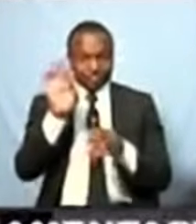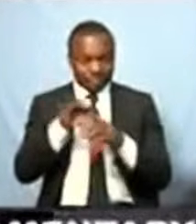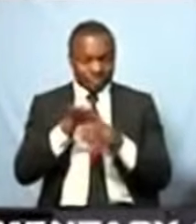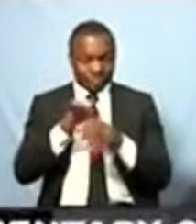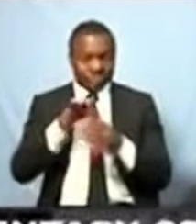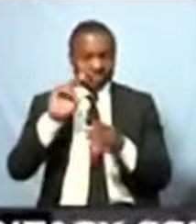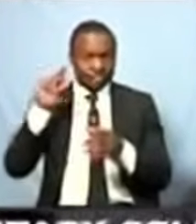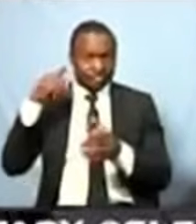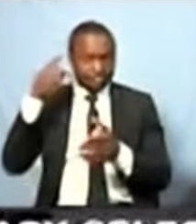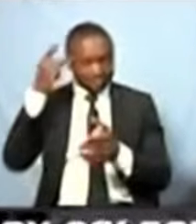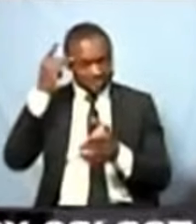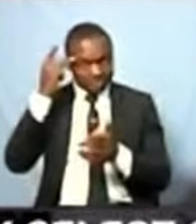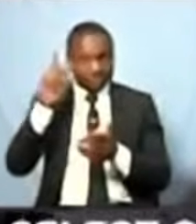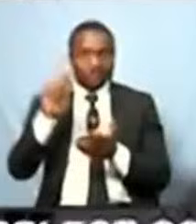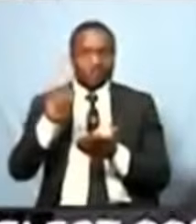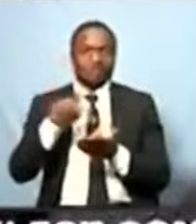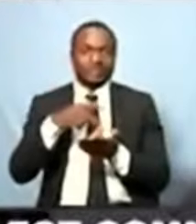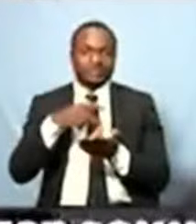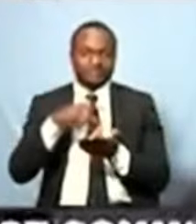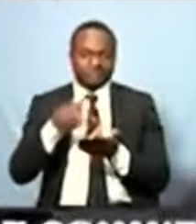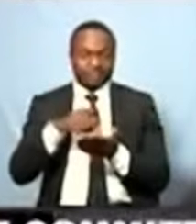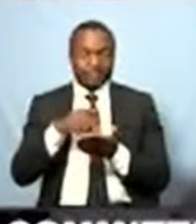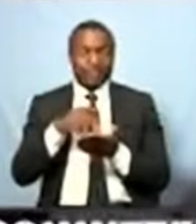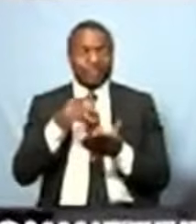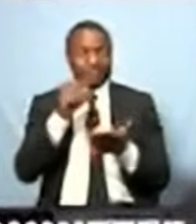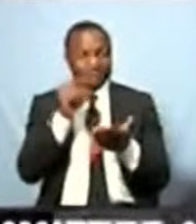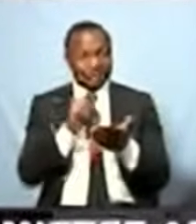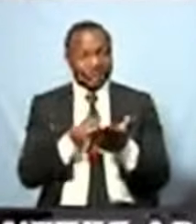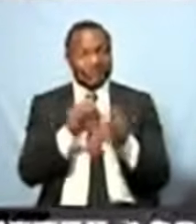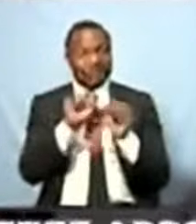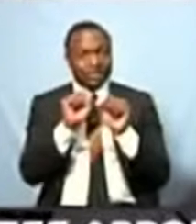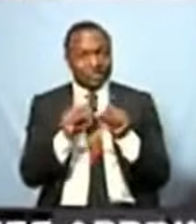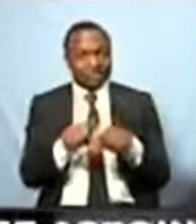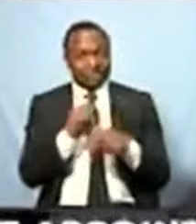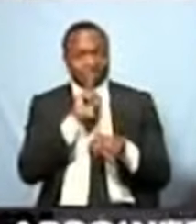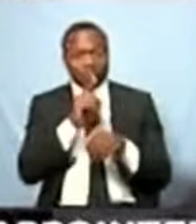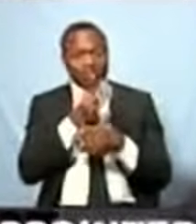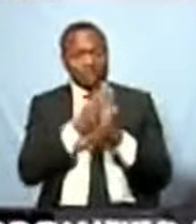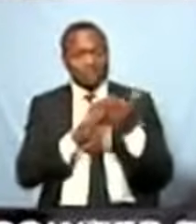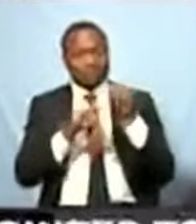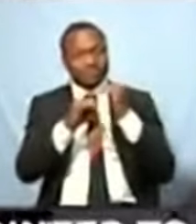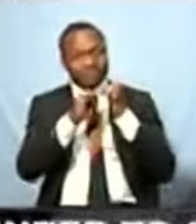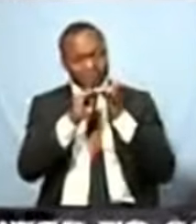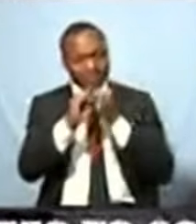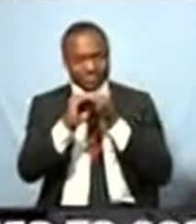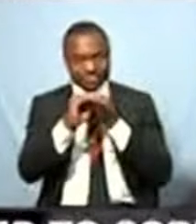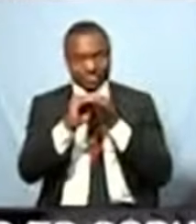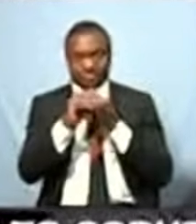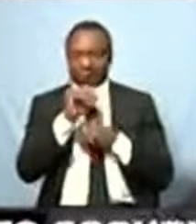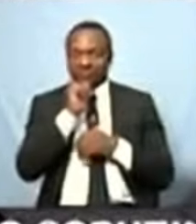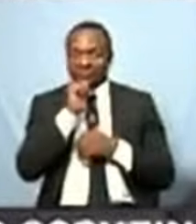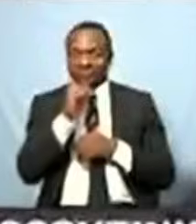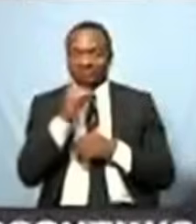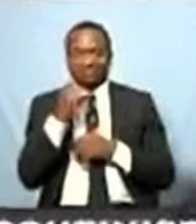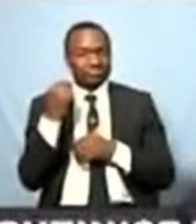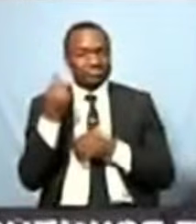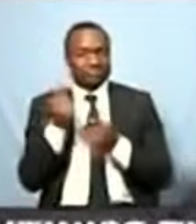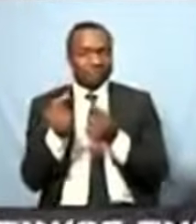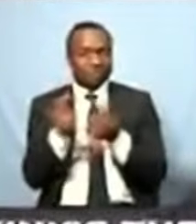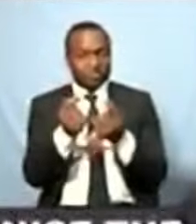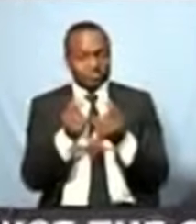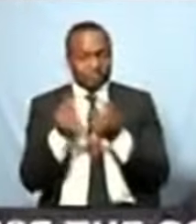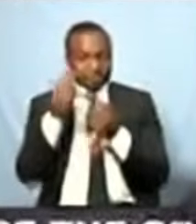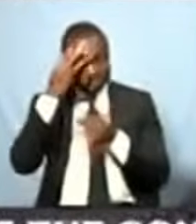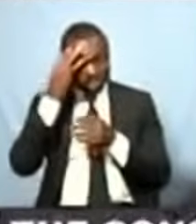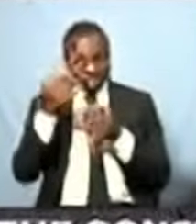political parties. While this could be true to some extent, it's not always the case, and that is why we